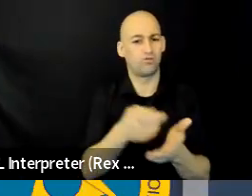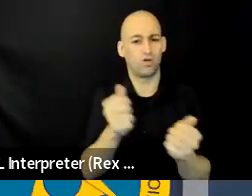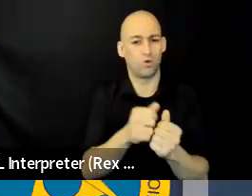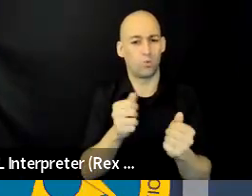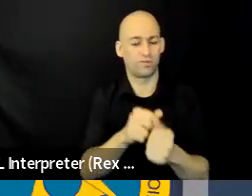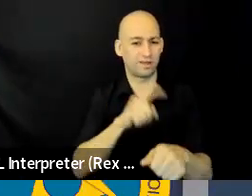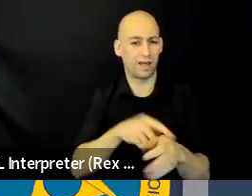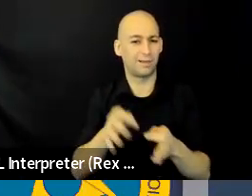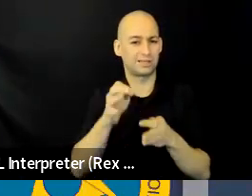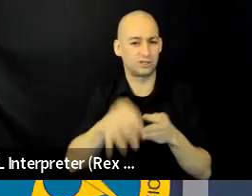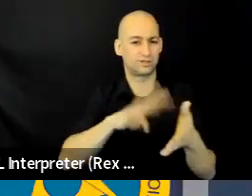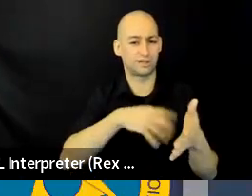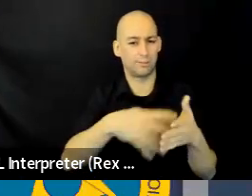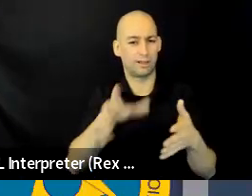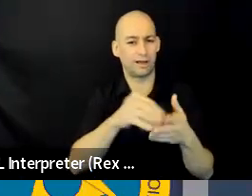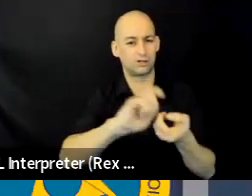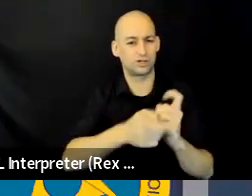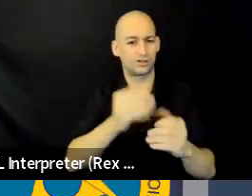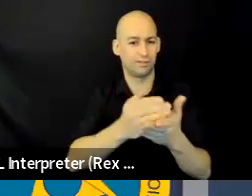time extension table and change list.